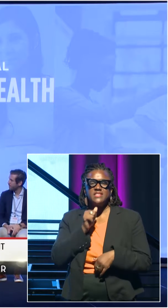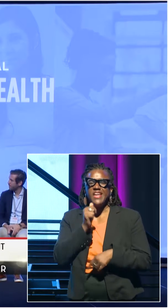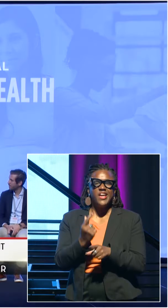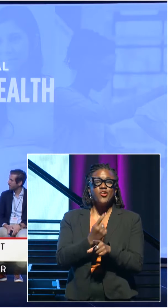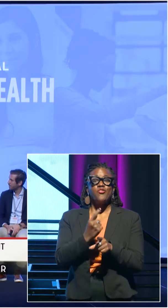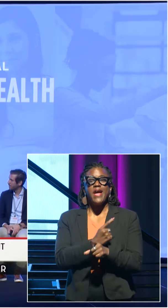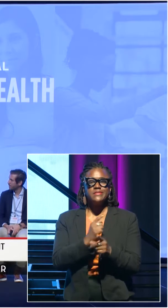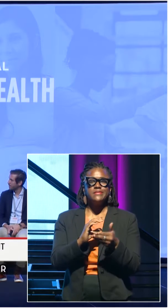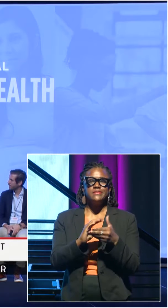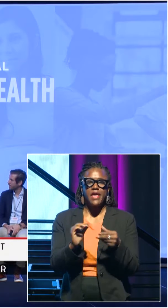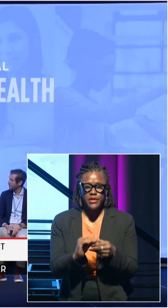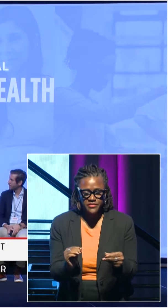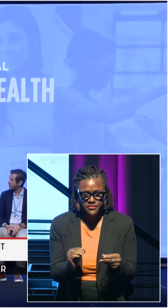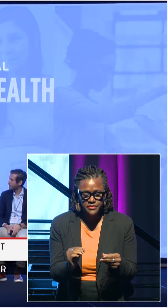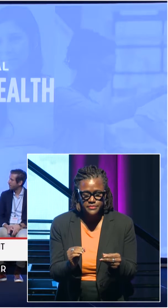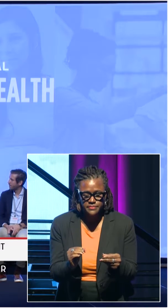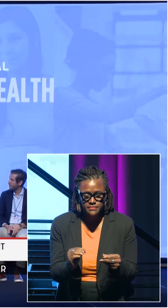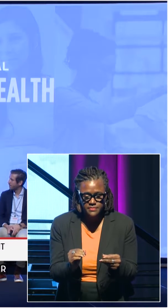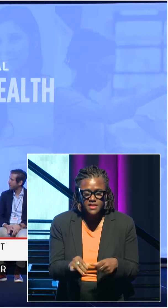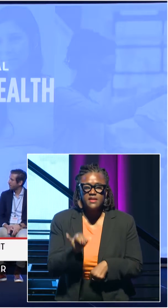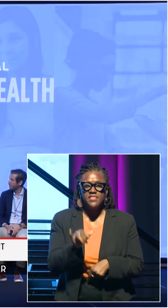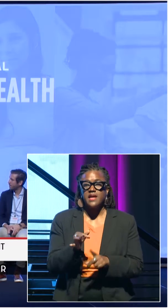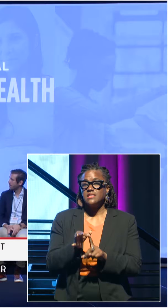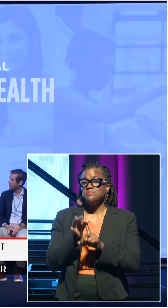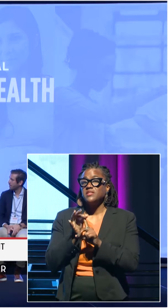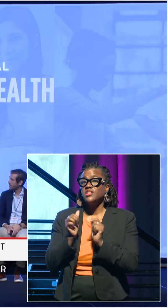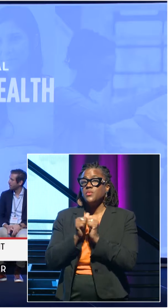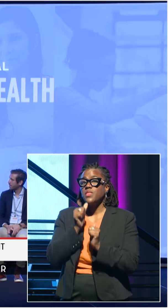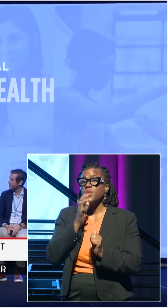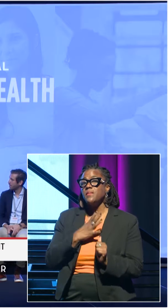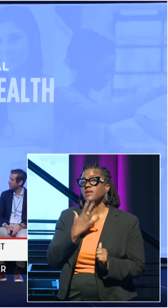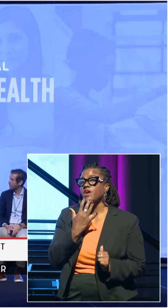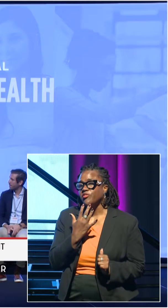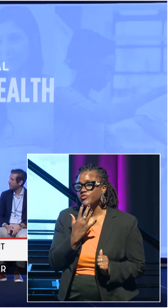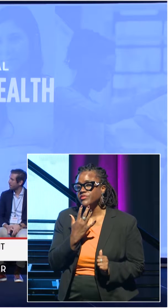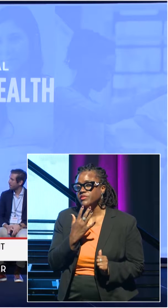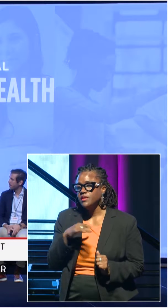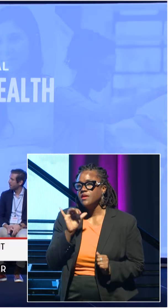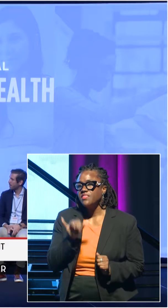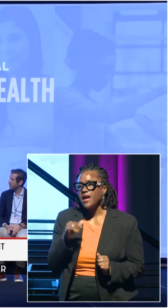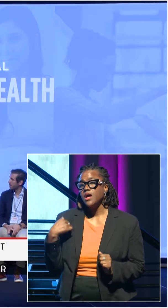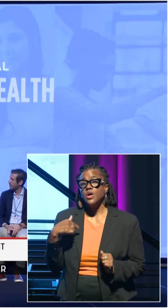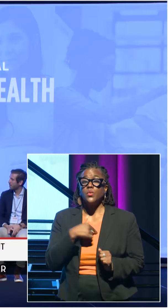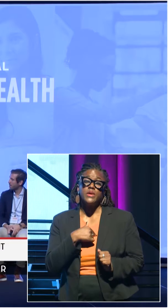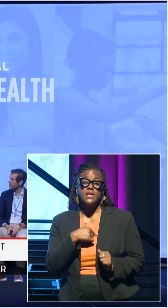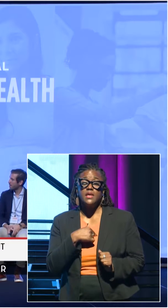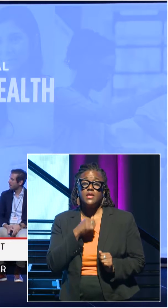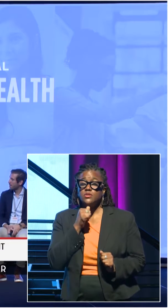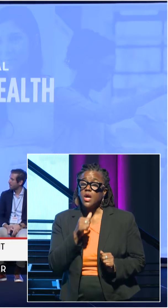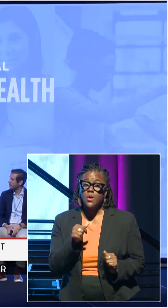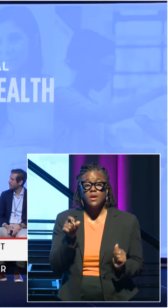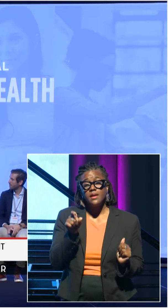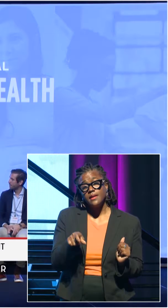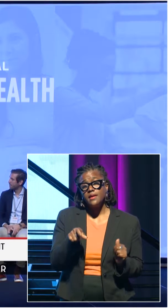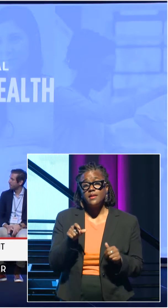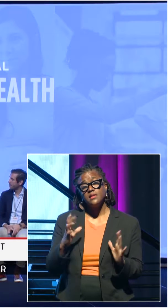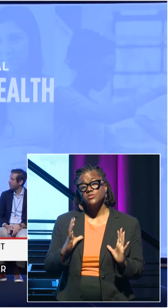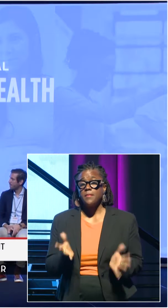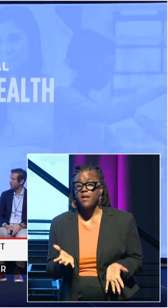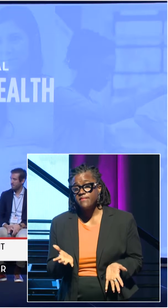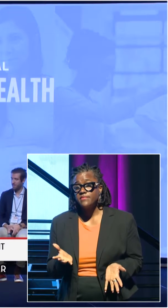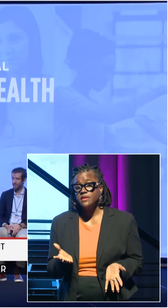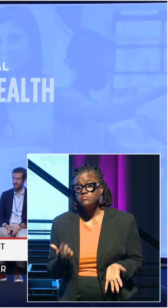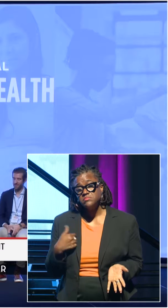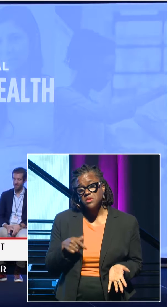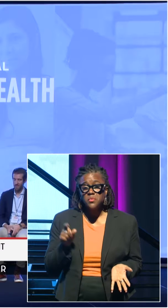incorrect narrative that, especially amongst women of color, that we don't need time off,